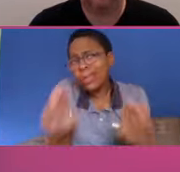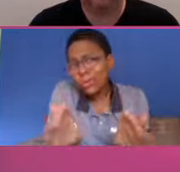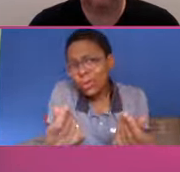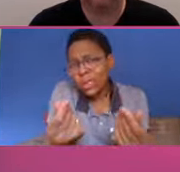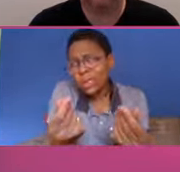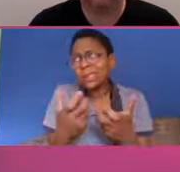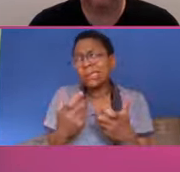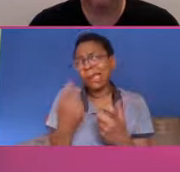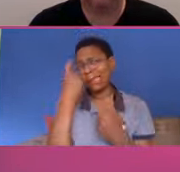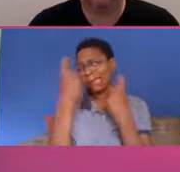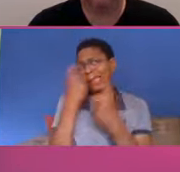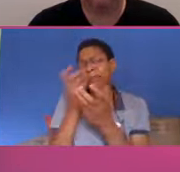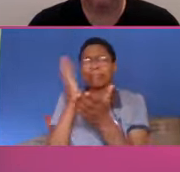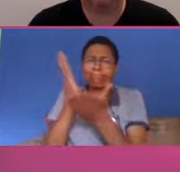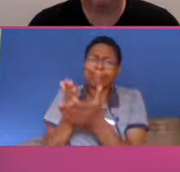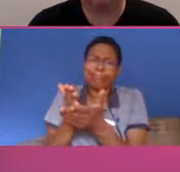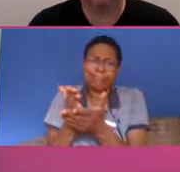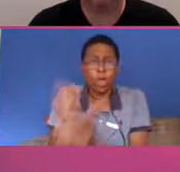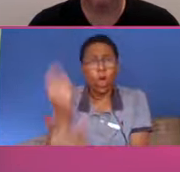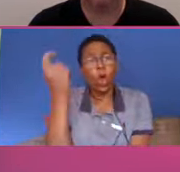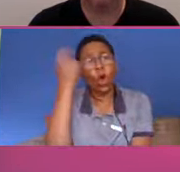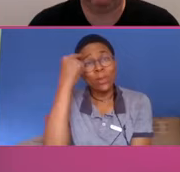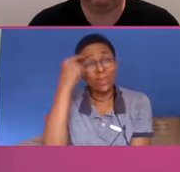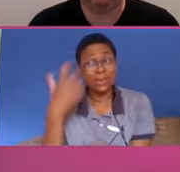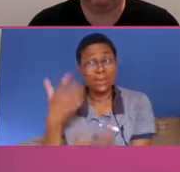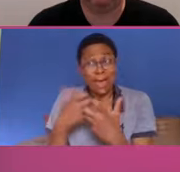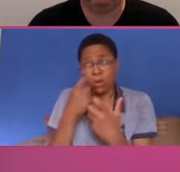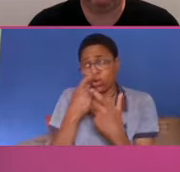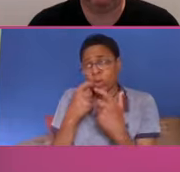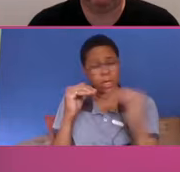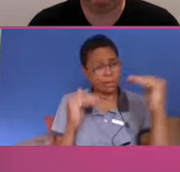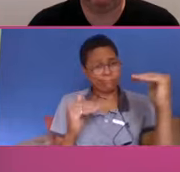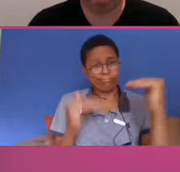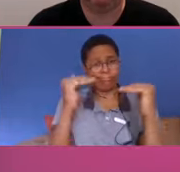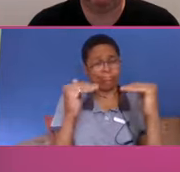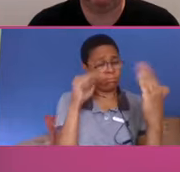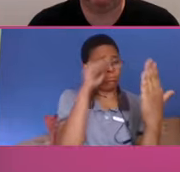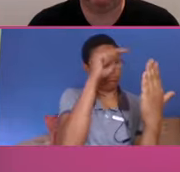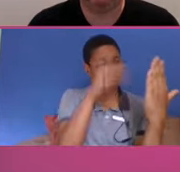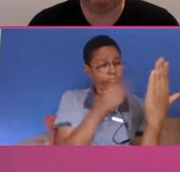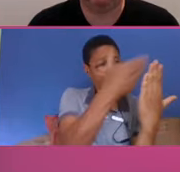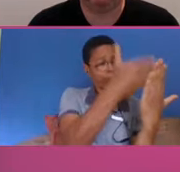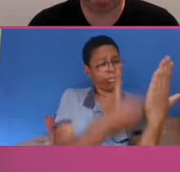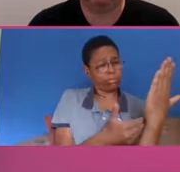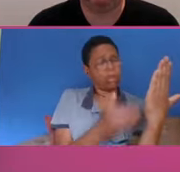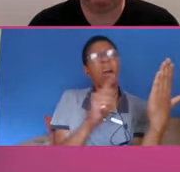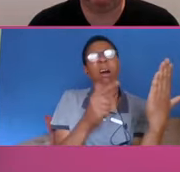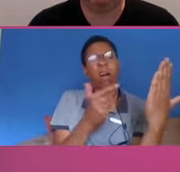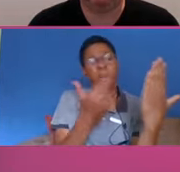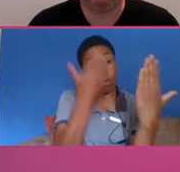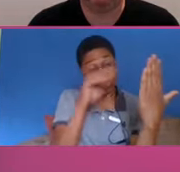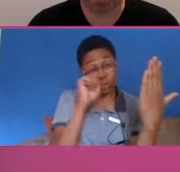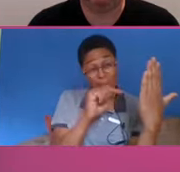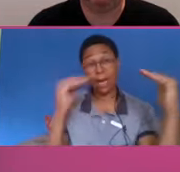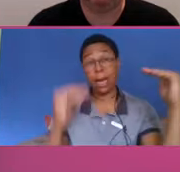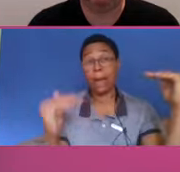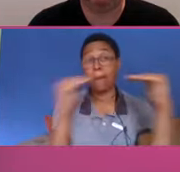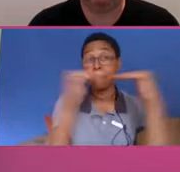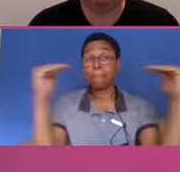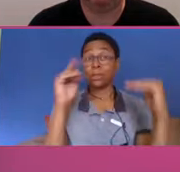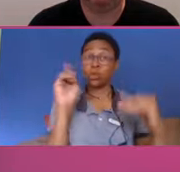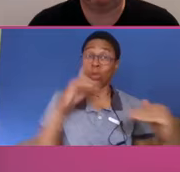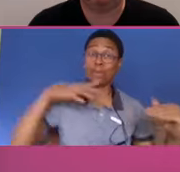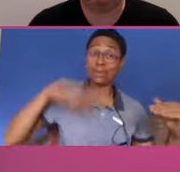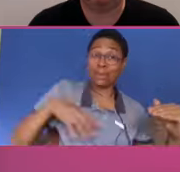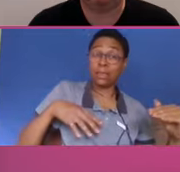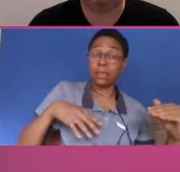address guidance within your available resources. Discuss ideas with others and test or pilot these ideas to